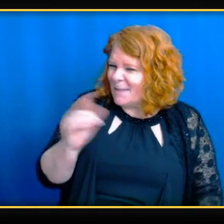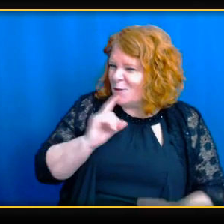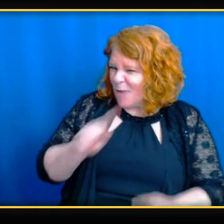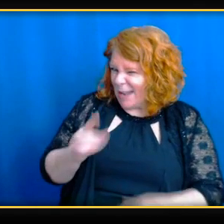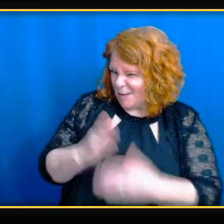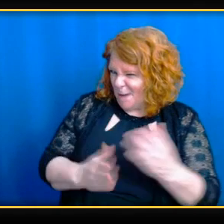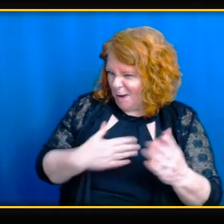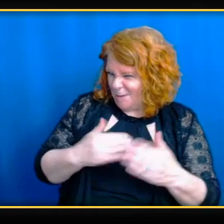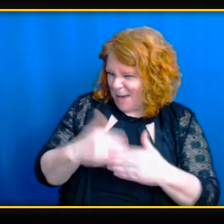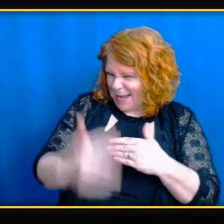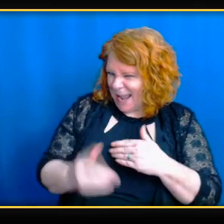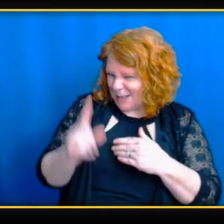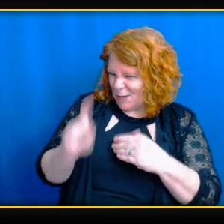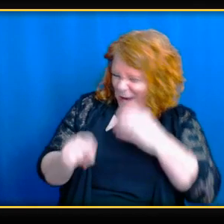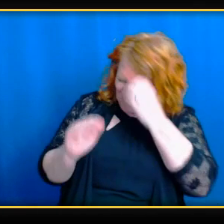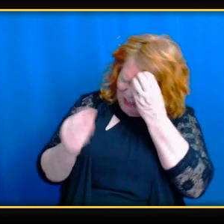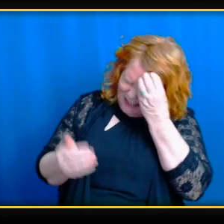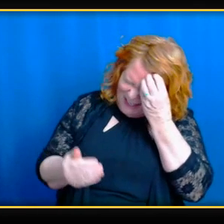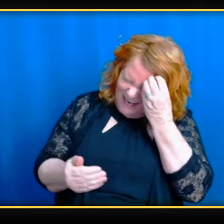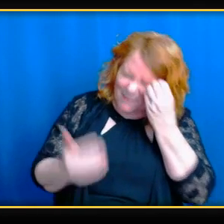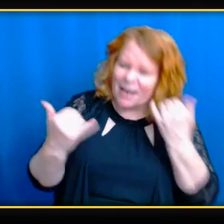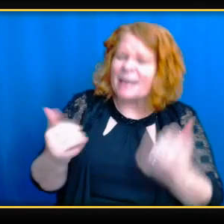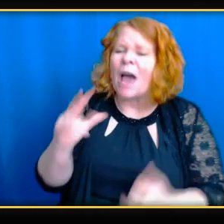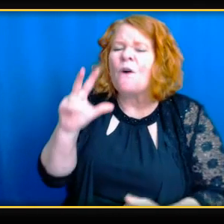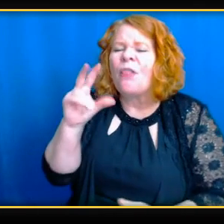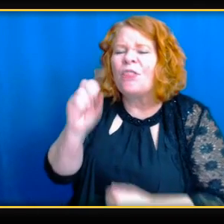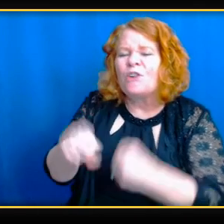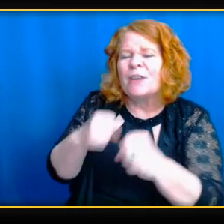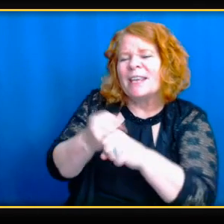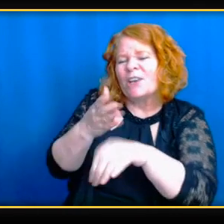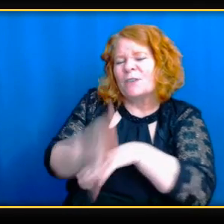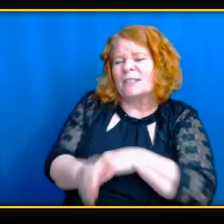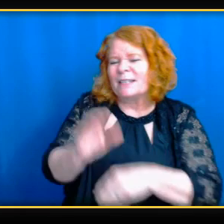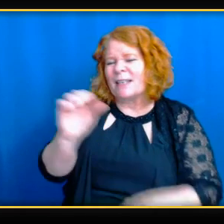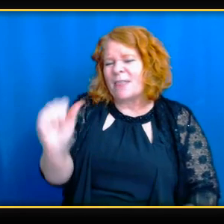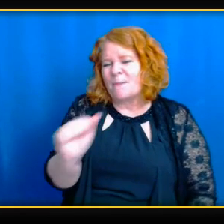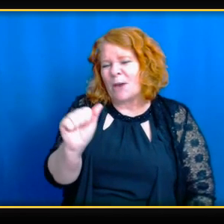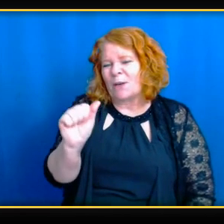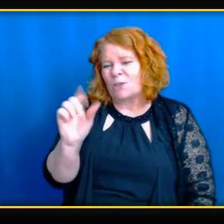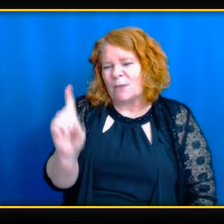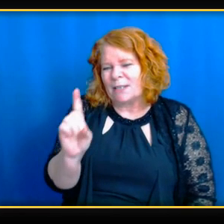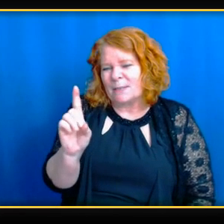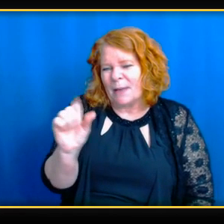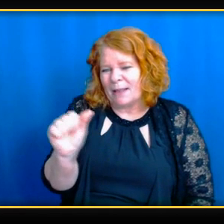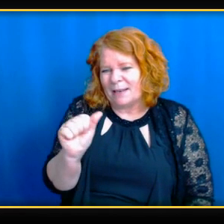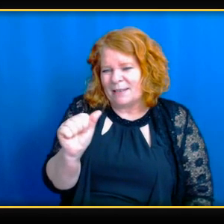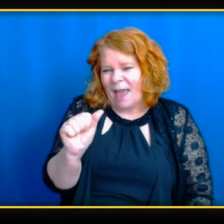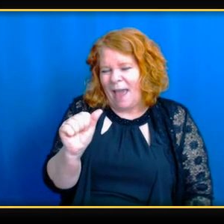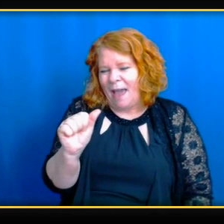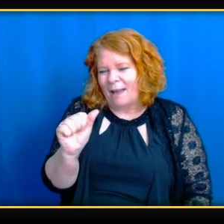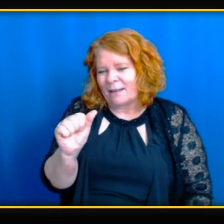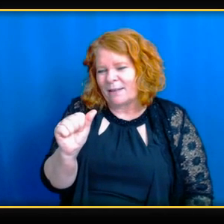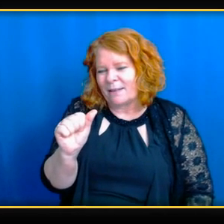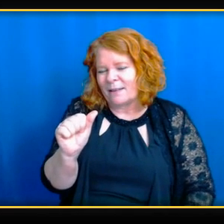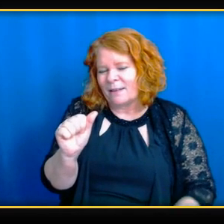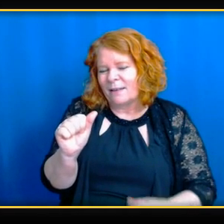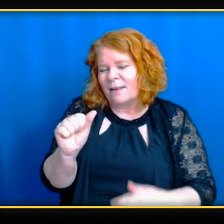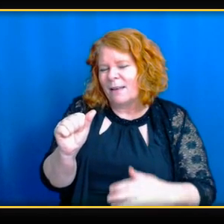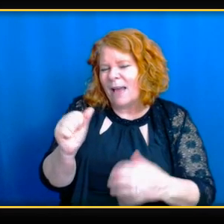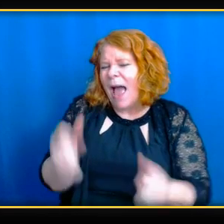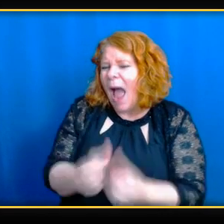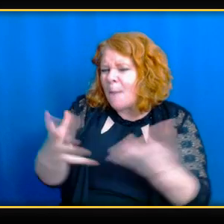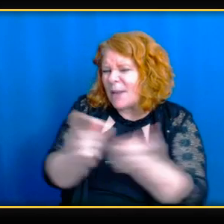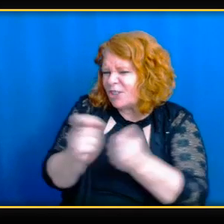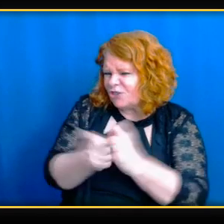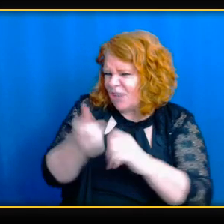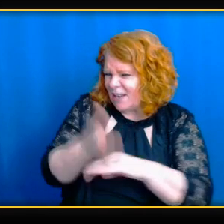this. It's 30 years since the Americans with Disabilities Act. How much has changed during those